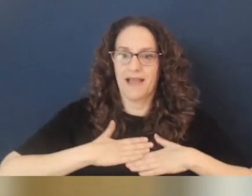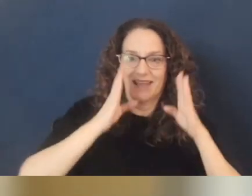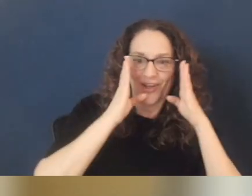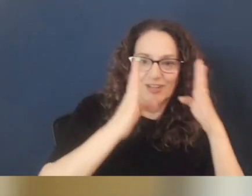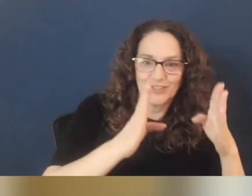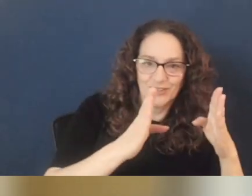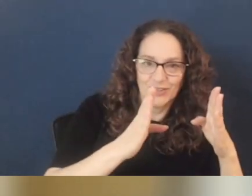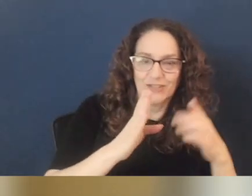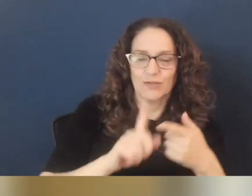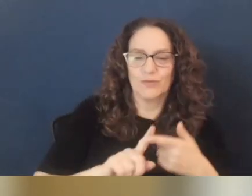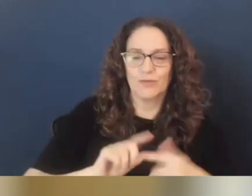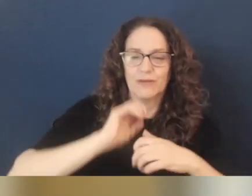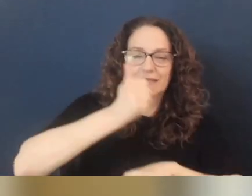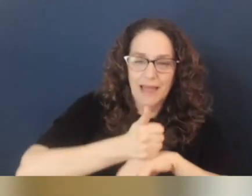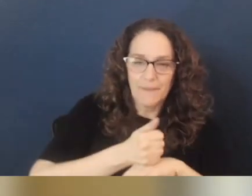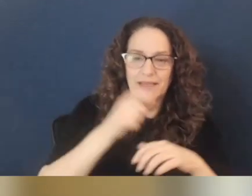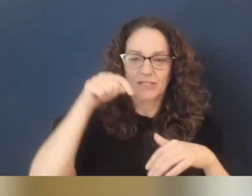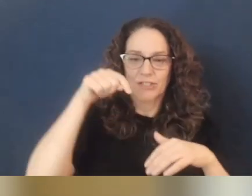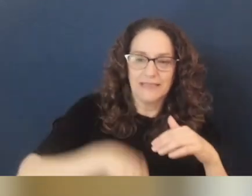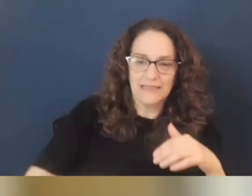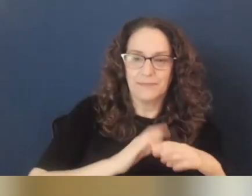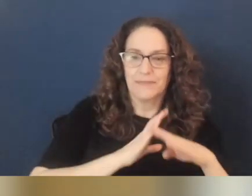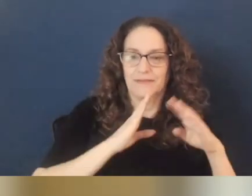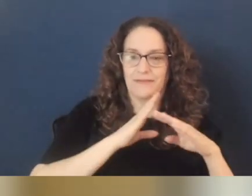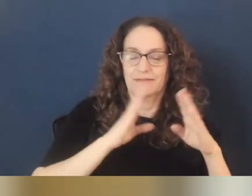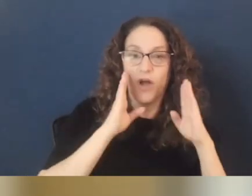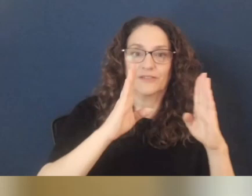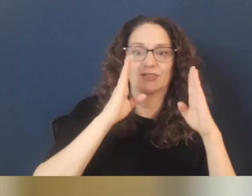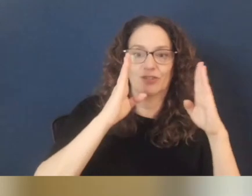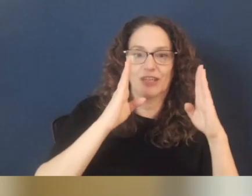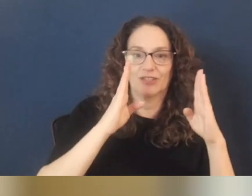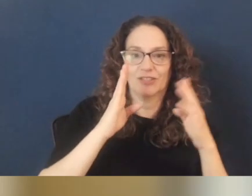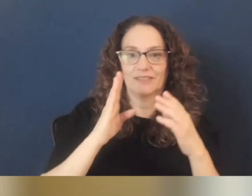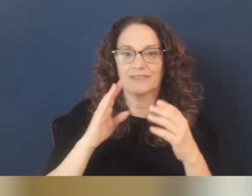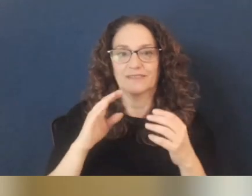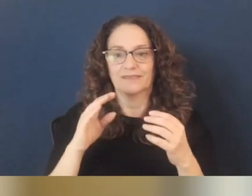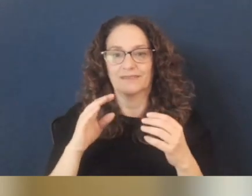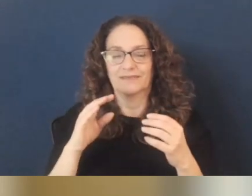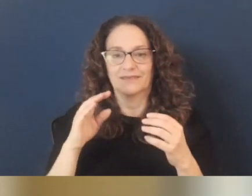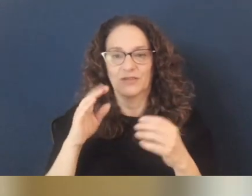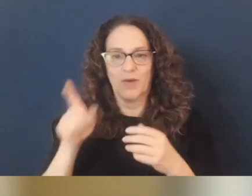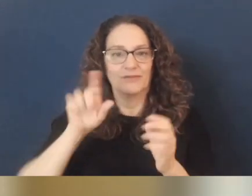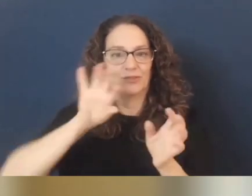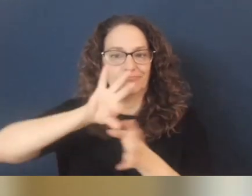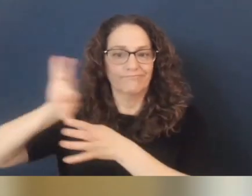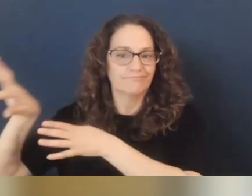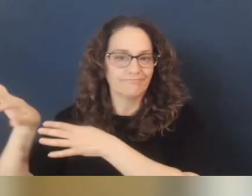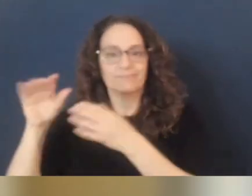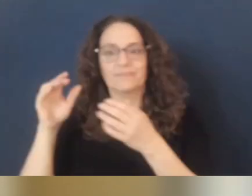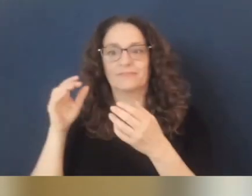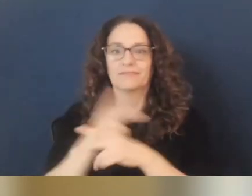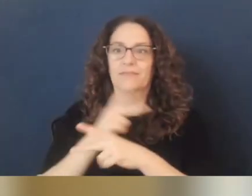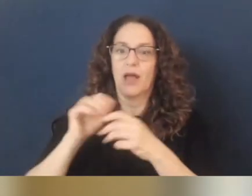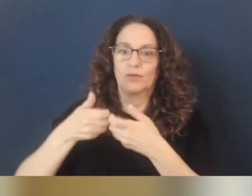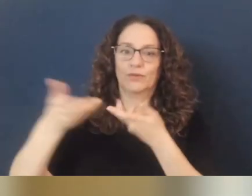In order to establish deep concentration, in order to attain samadhi or to prepare the mind for the deep